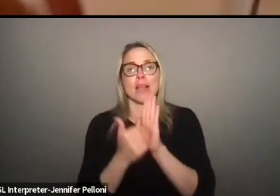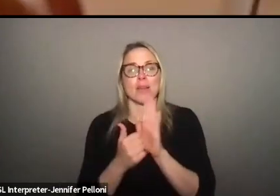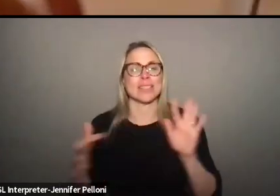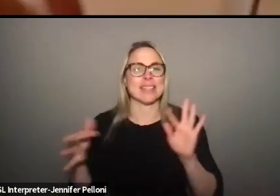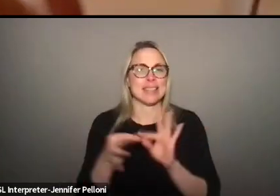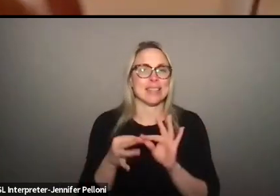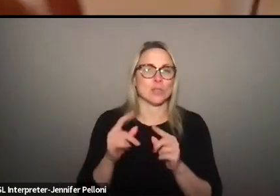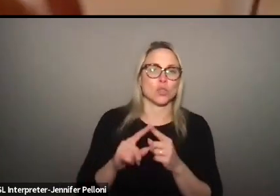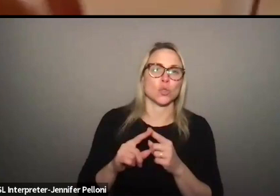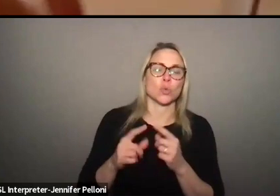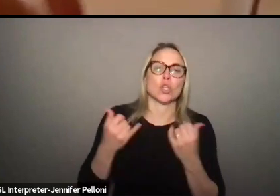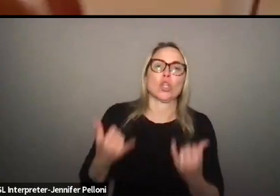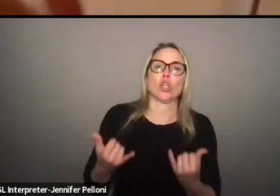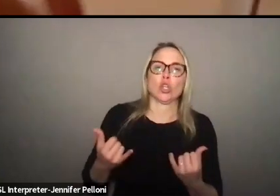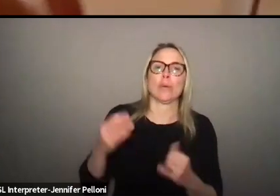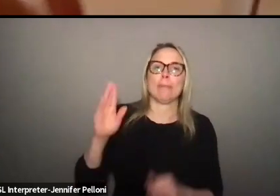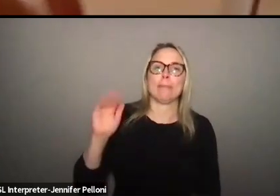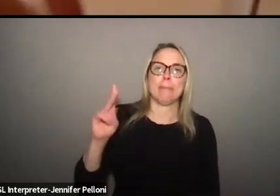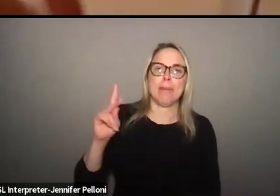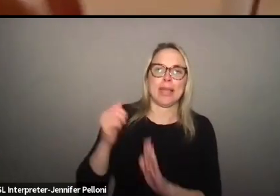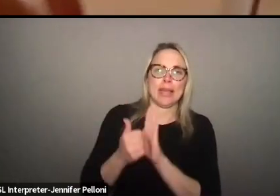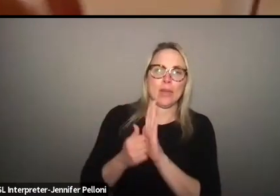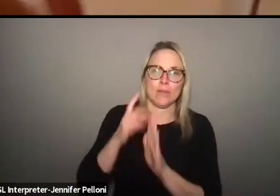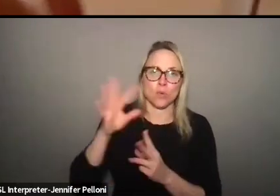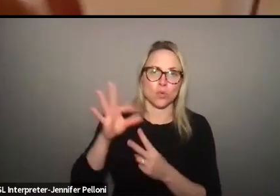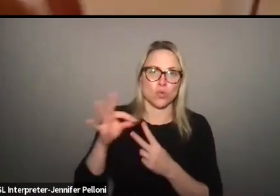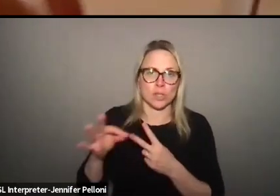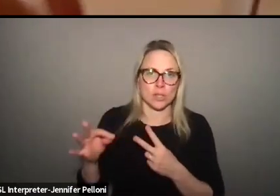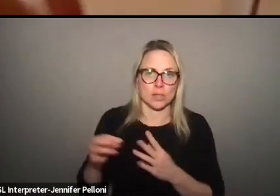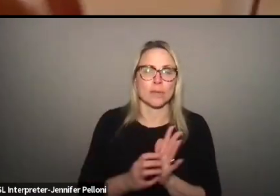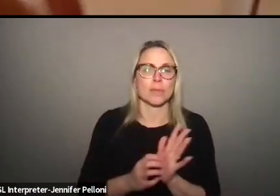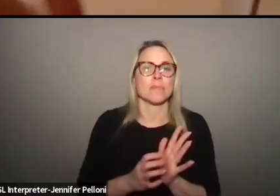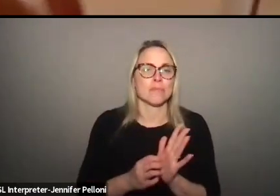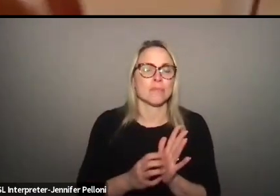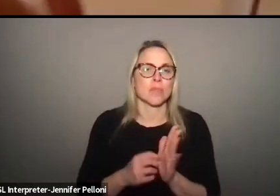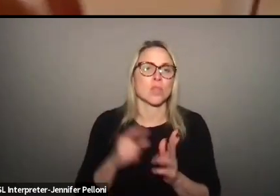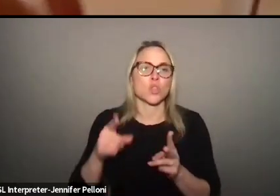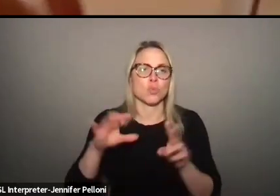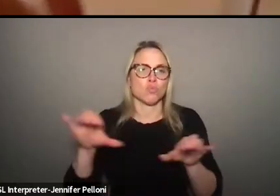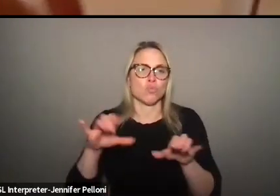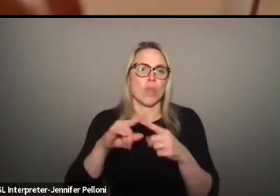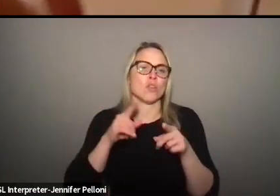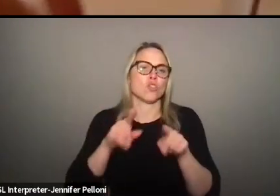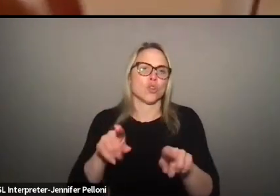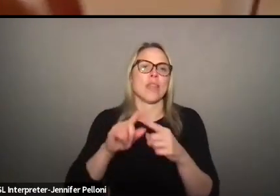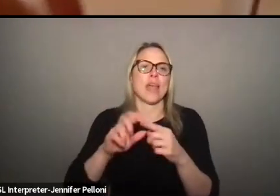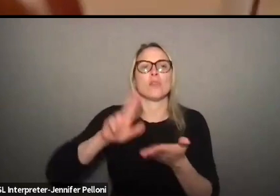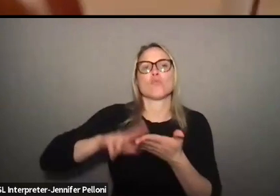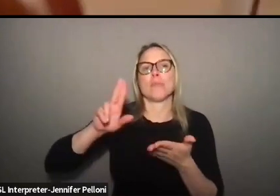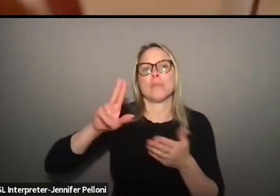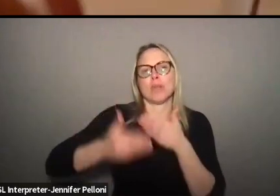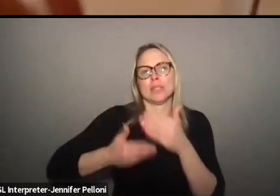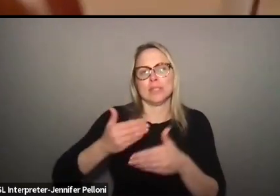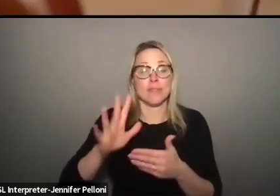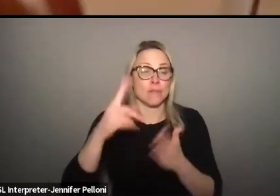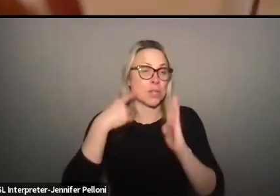an existing bank account of your choice. That's something you would do during the enrollment process. Just as an example, when my daughter